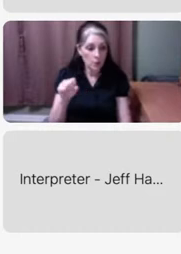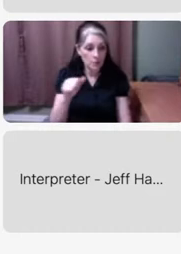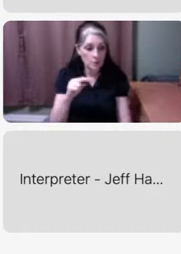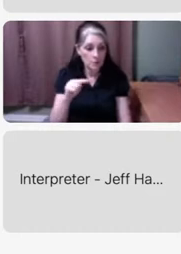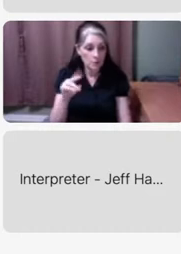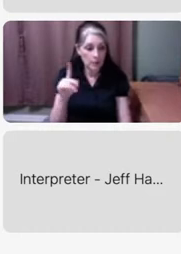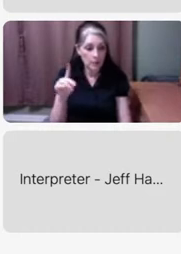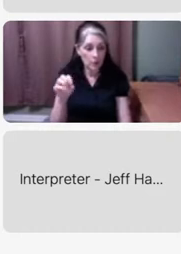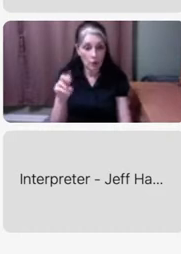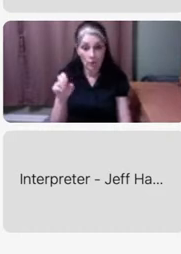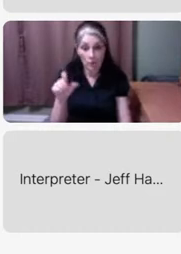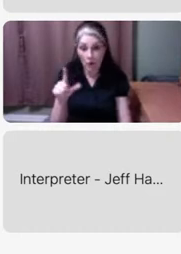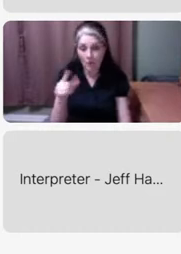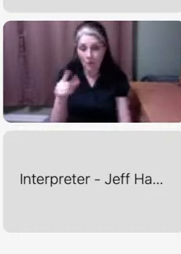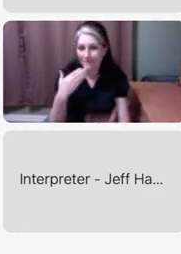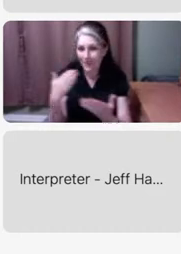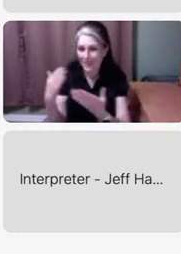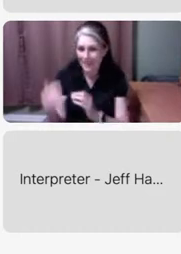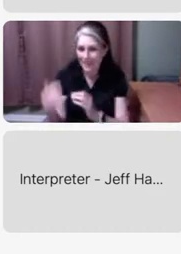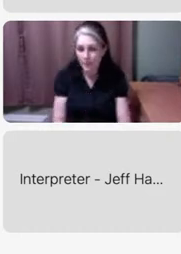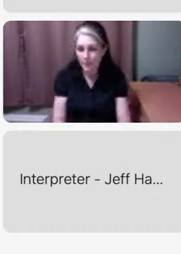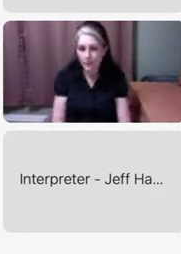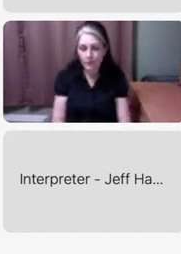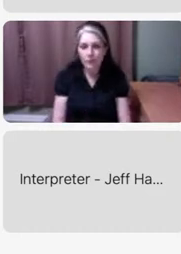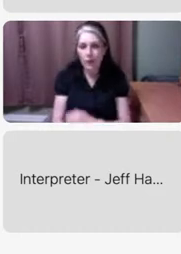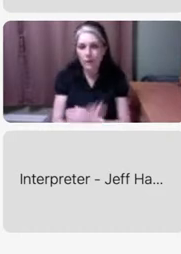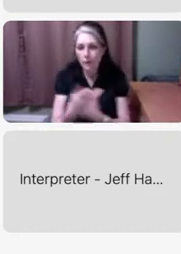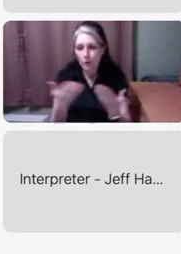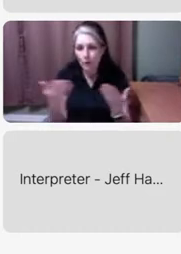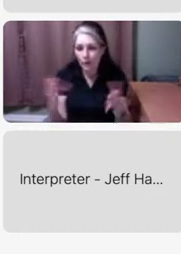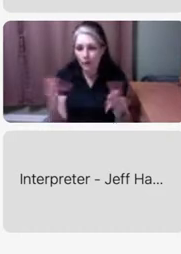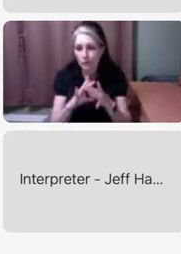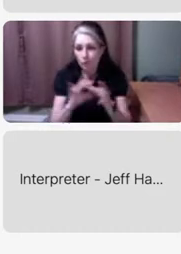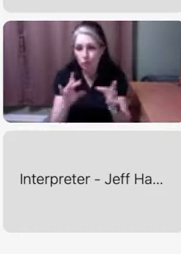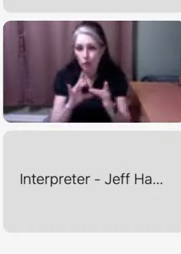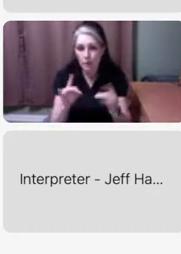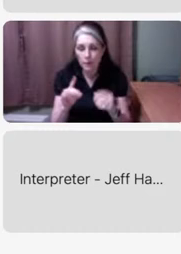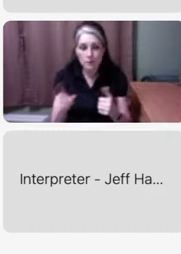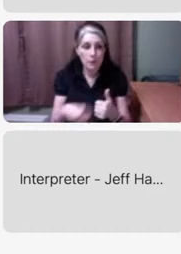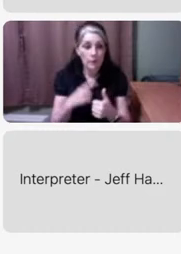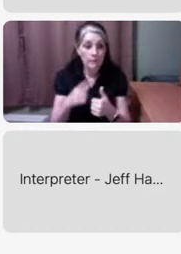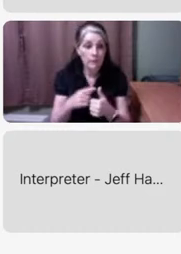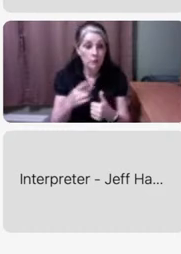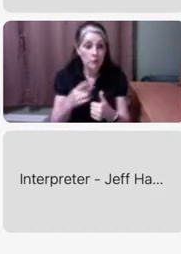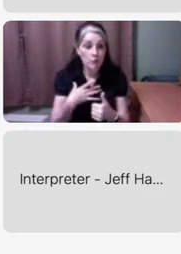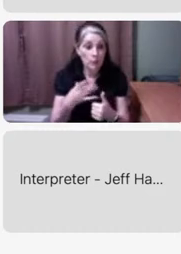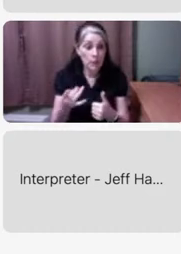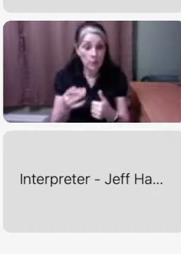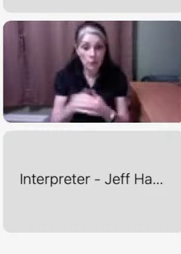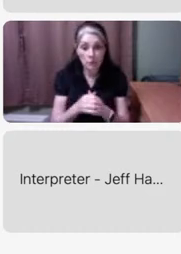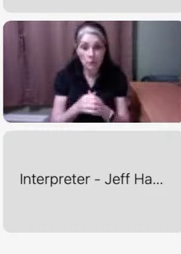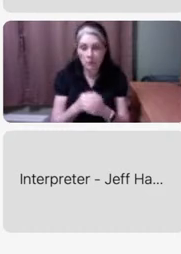thank you uh i have a couple of things um i would first of all like to i'm sorry